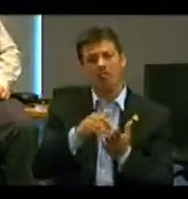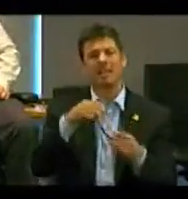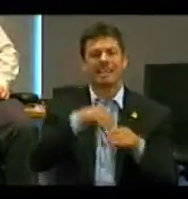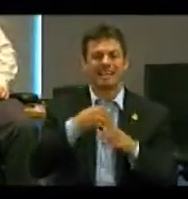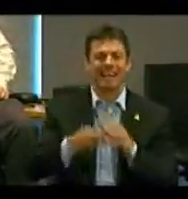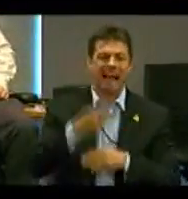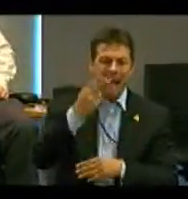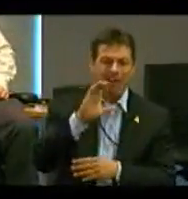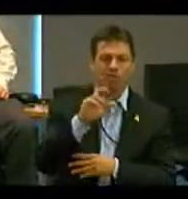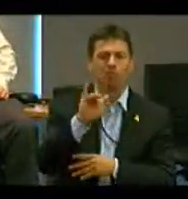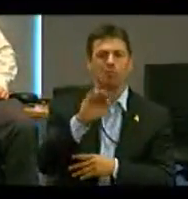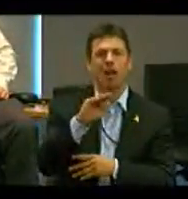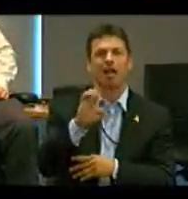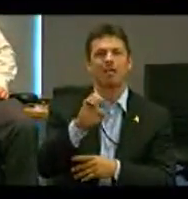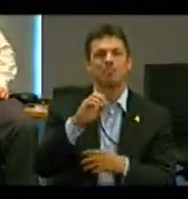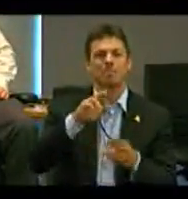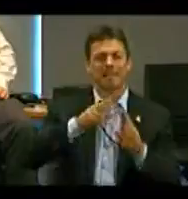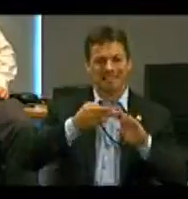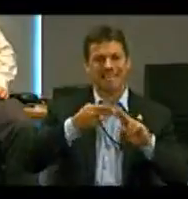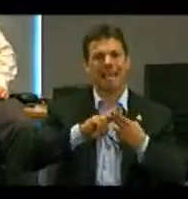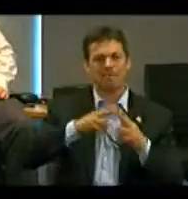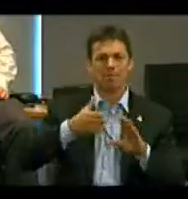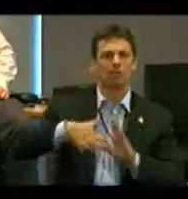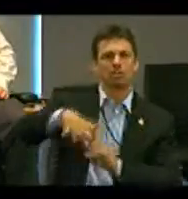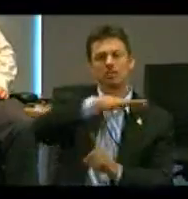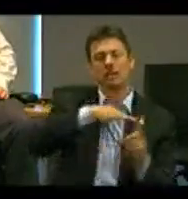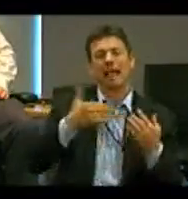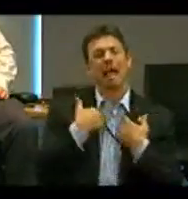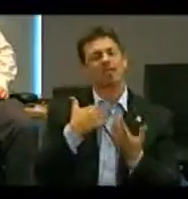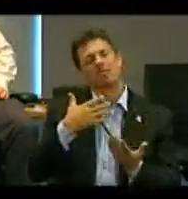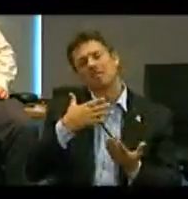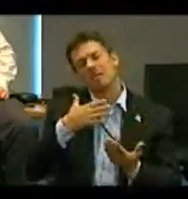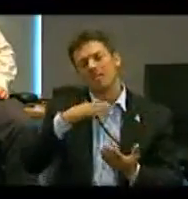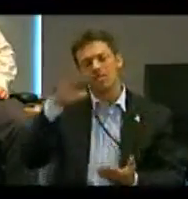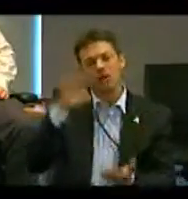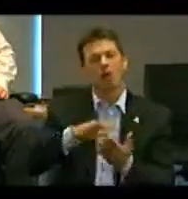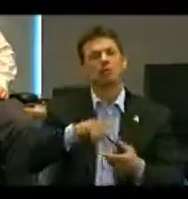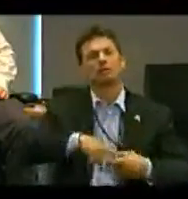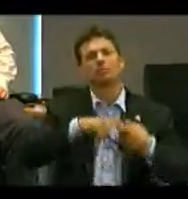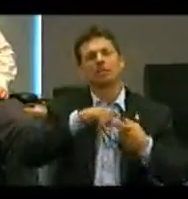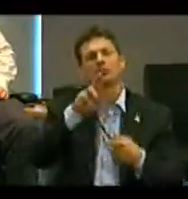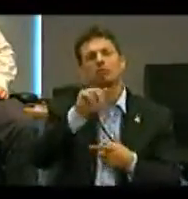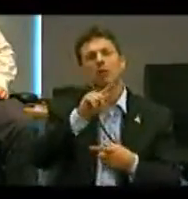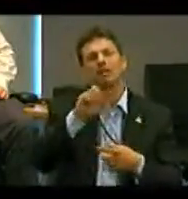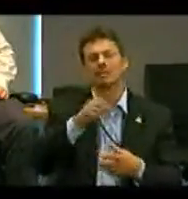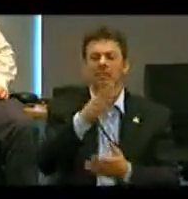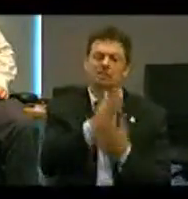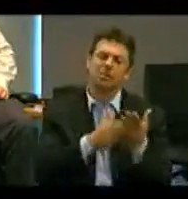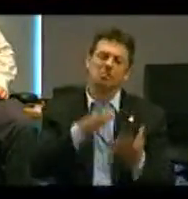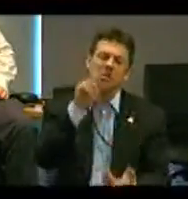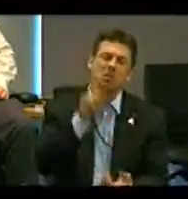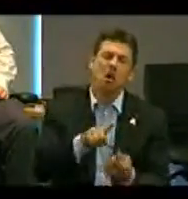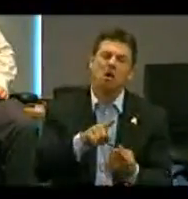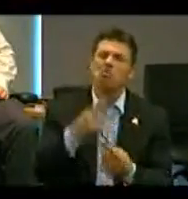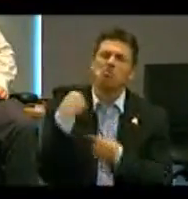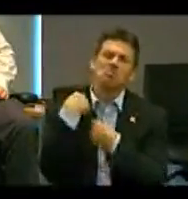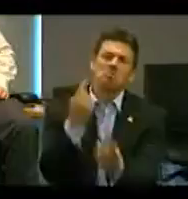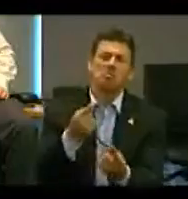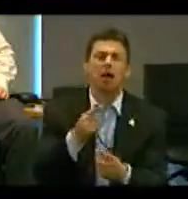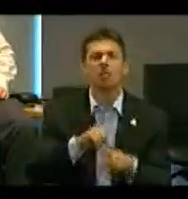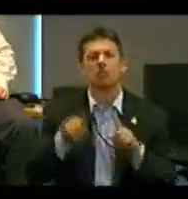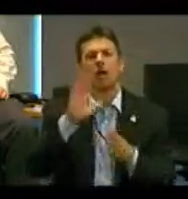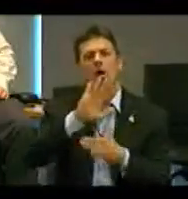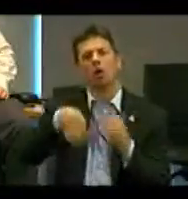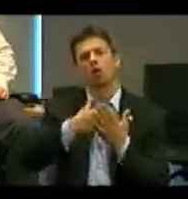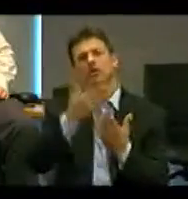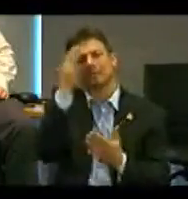crime neighborhoods. And there are schools that have very low suspension rates. Some have dramatically declined. Others have been low for a long time. And they all seem to have the